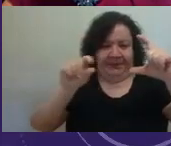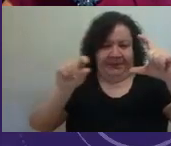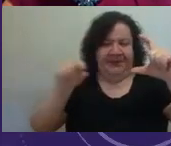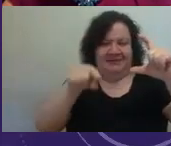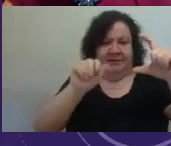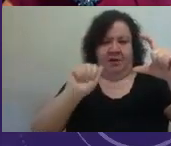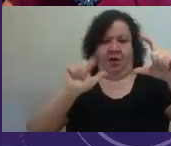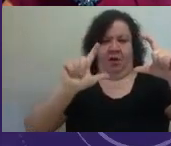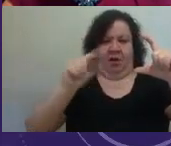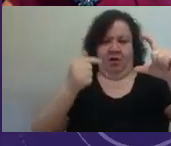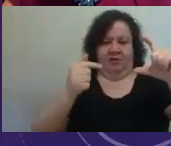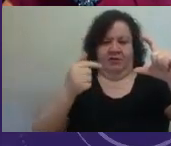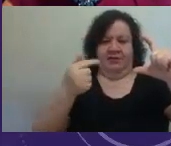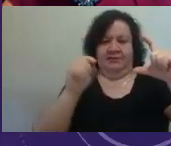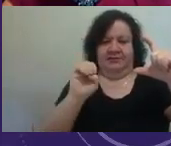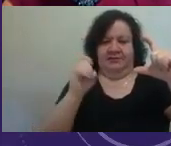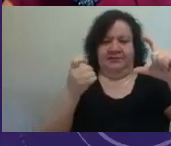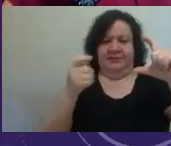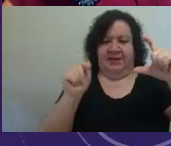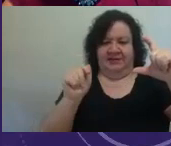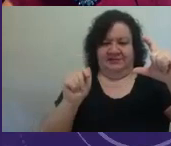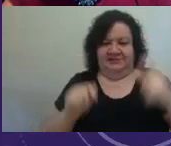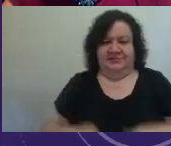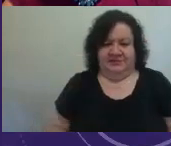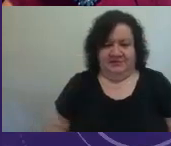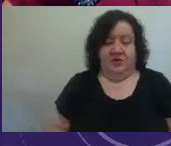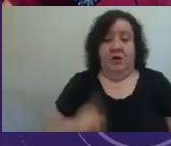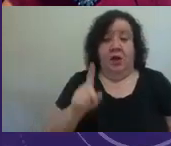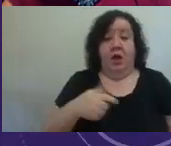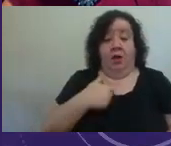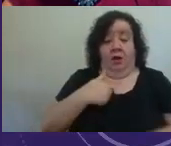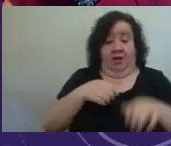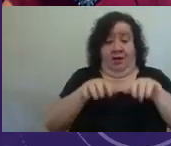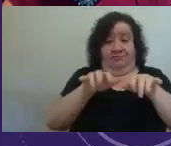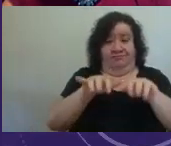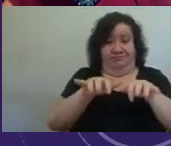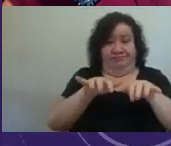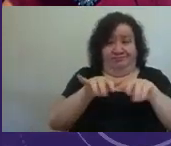screen reader does not read the caption. The only thing you need to